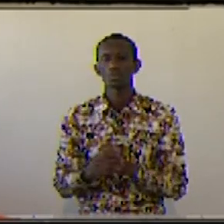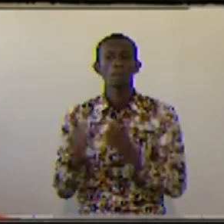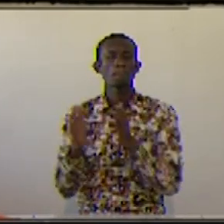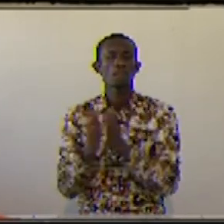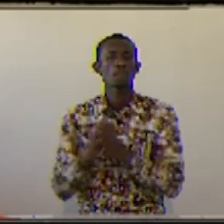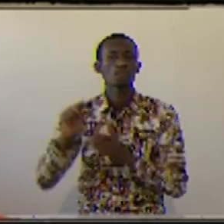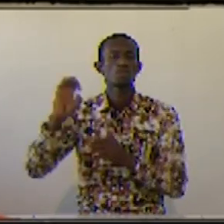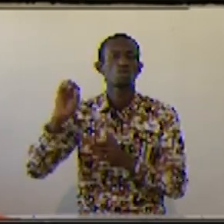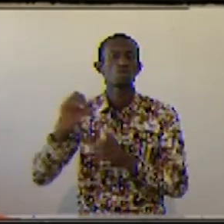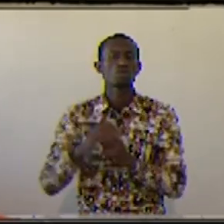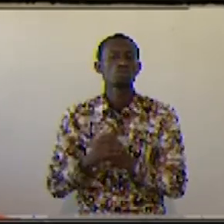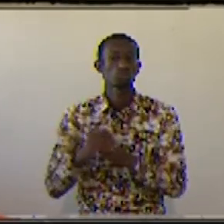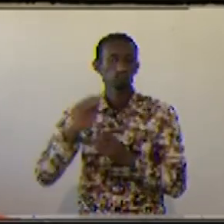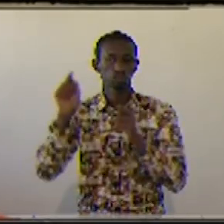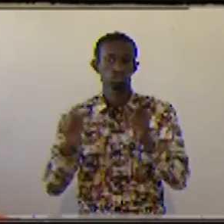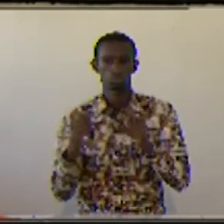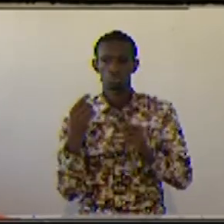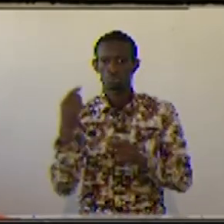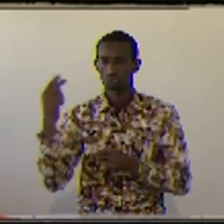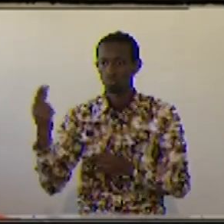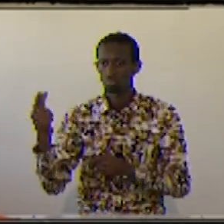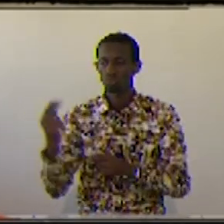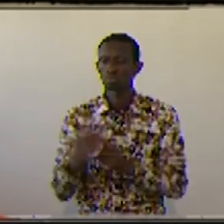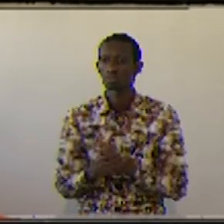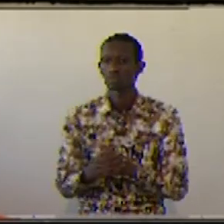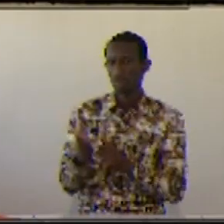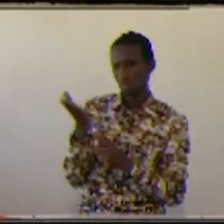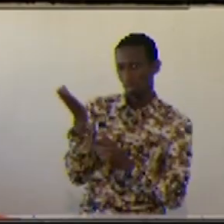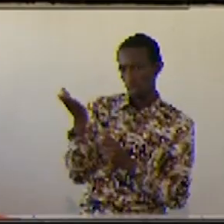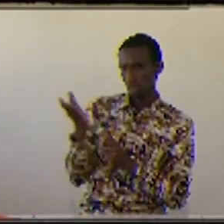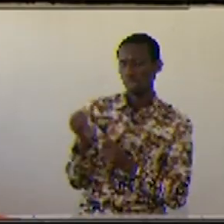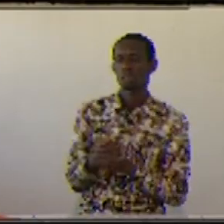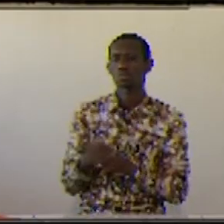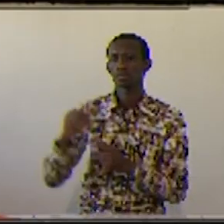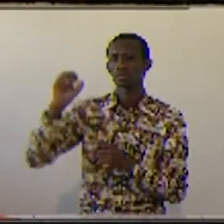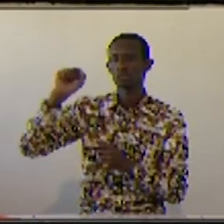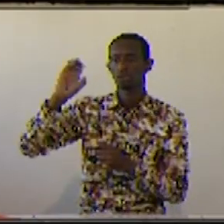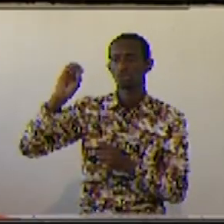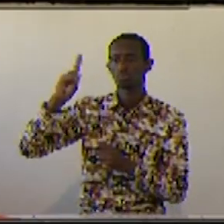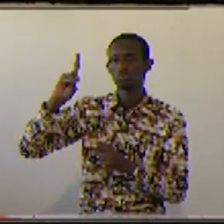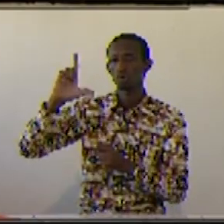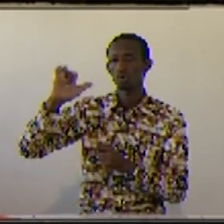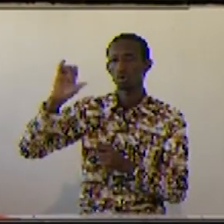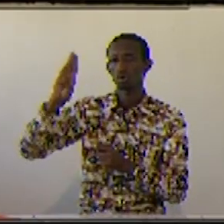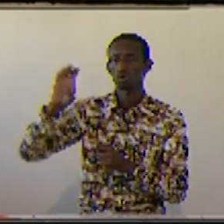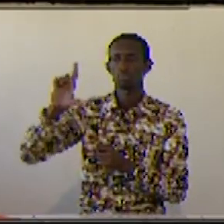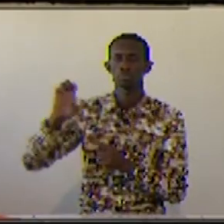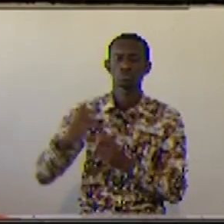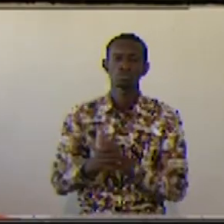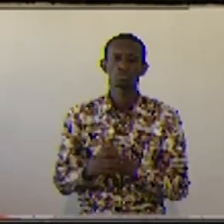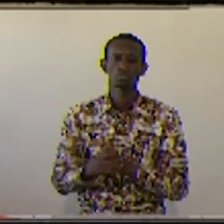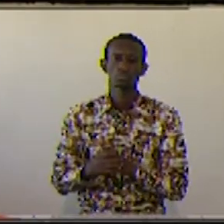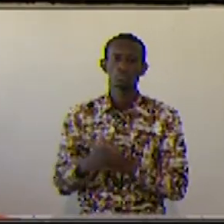NO3, 2, the substance which is also soluble, so it will be in aqueous state, and we